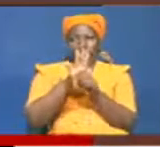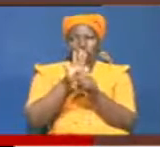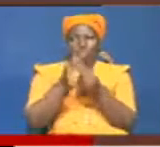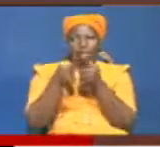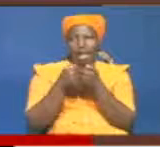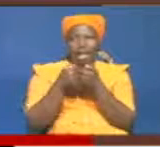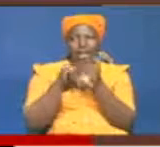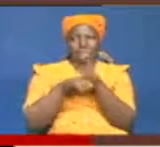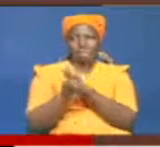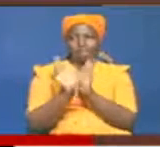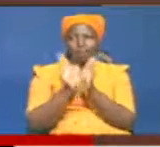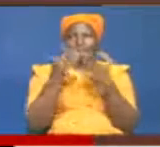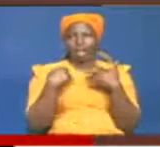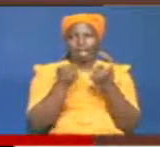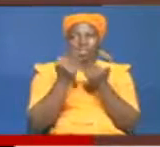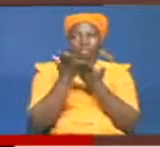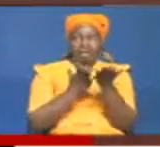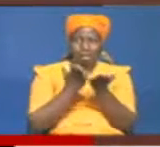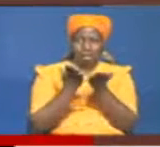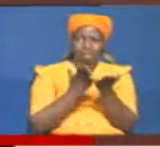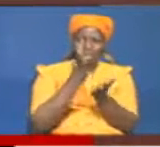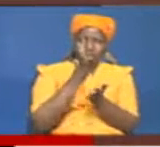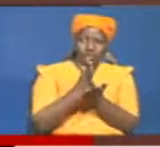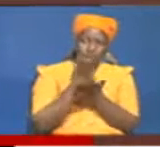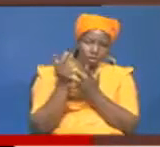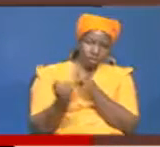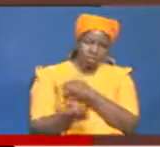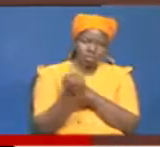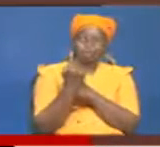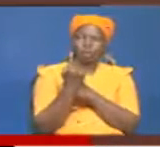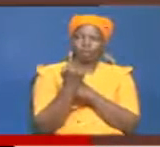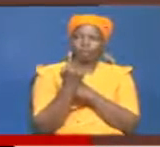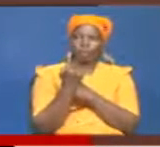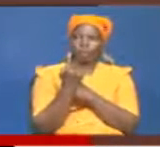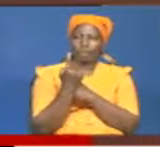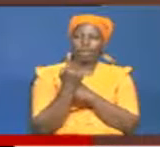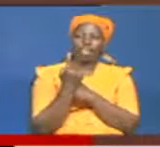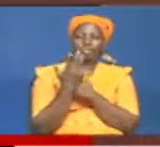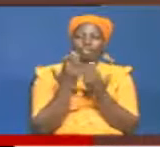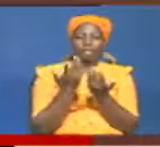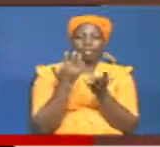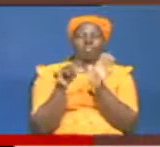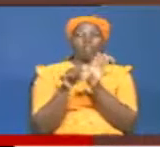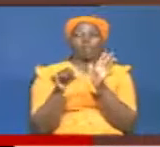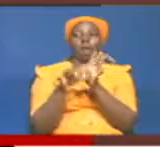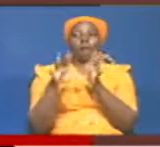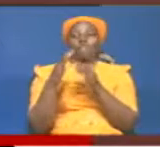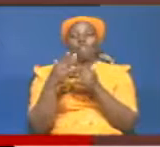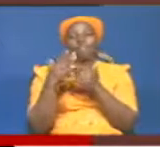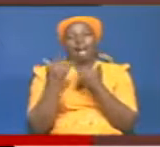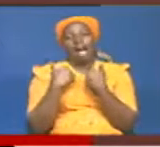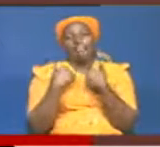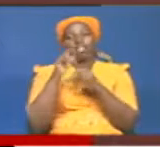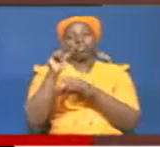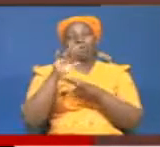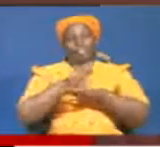health services. Mm-hmm. It actually brought about the underfunding, which has plagued this sector for a long period